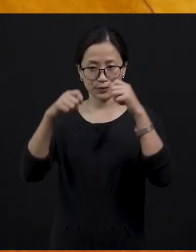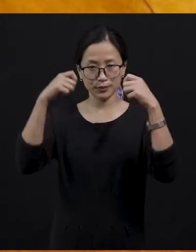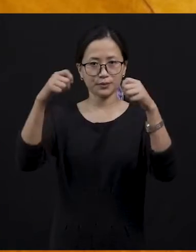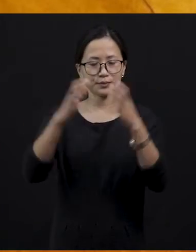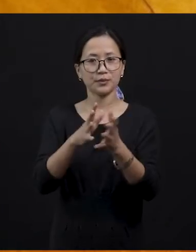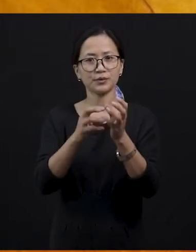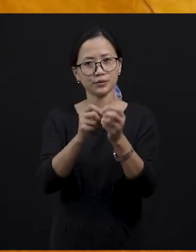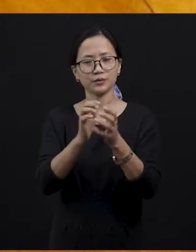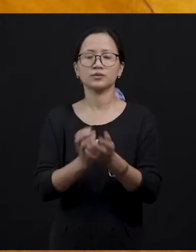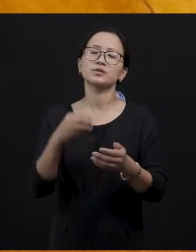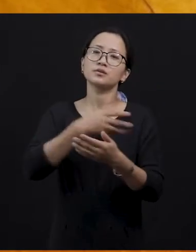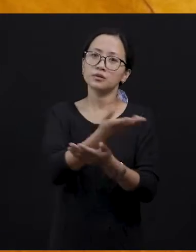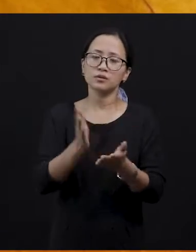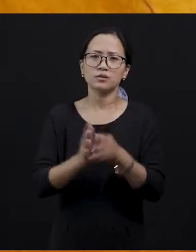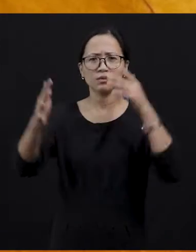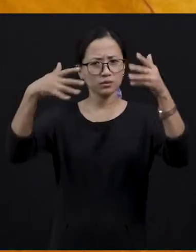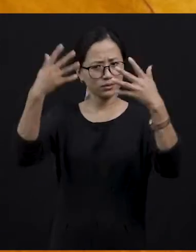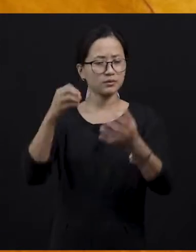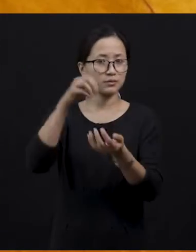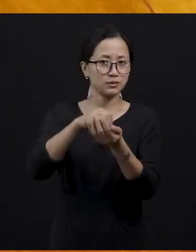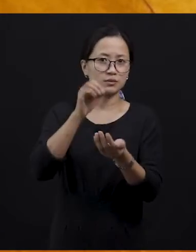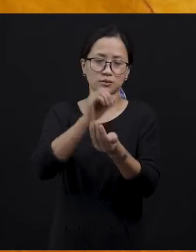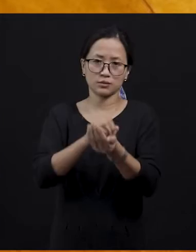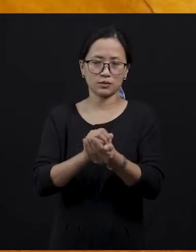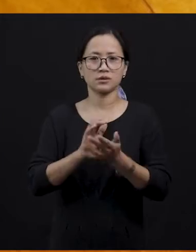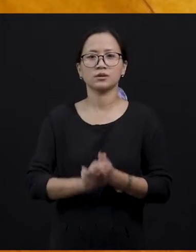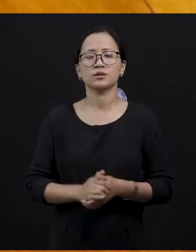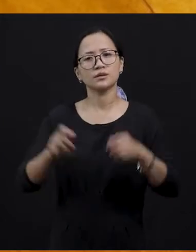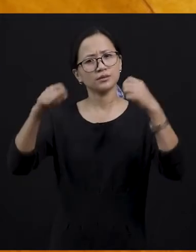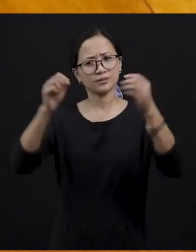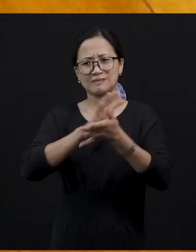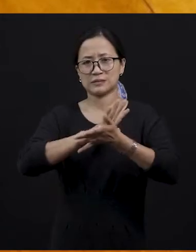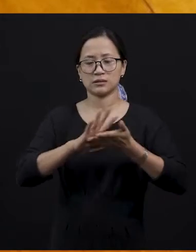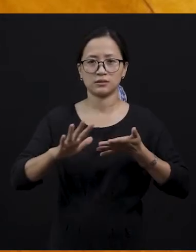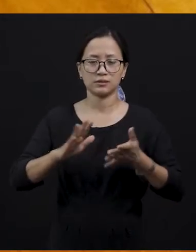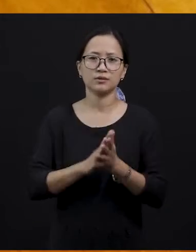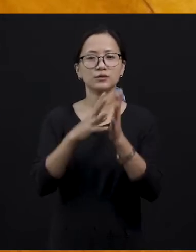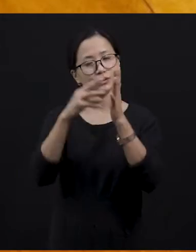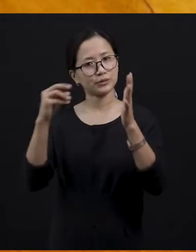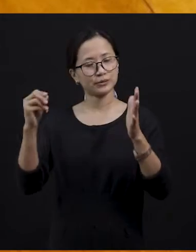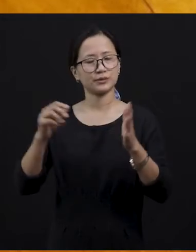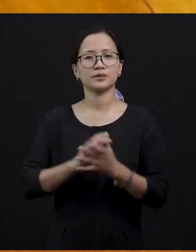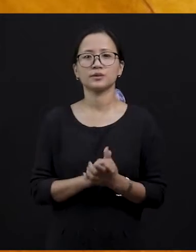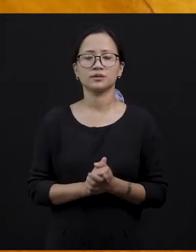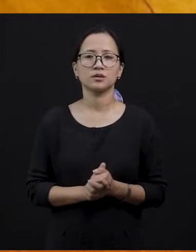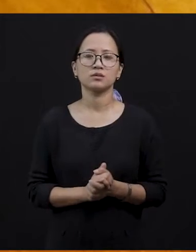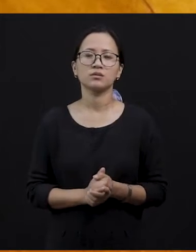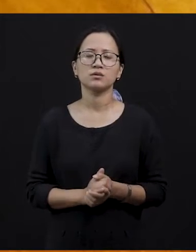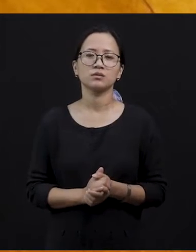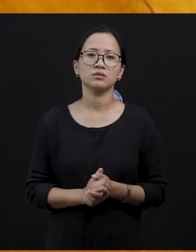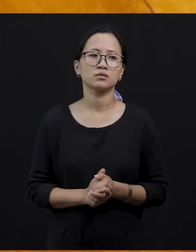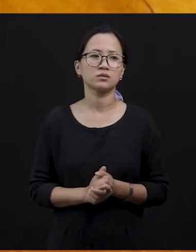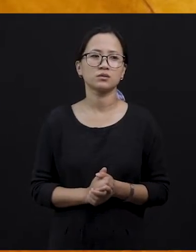air. So the air keeps the pepper clean, dry, okay? Which shows